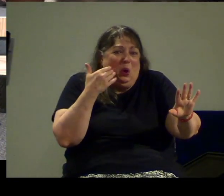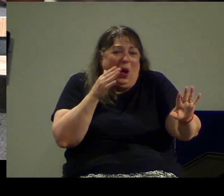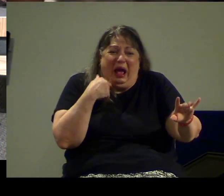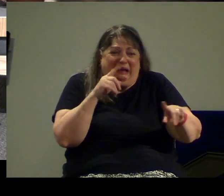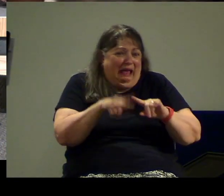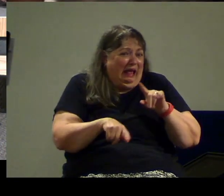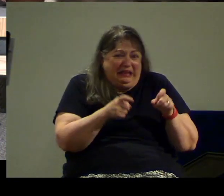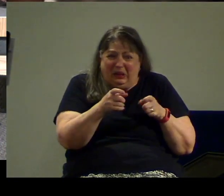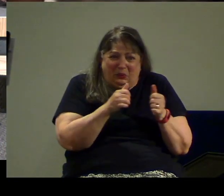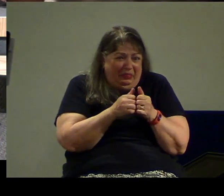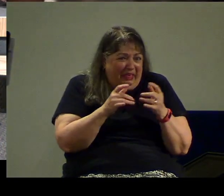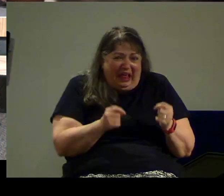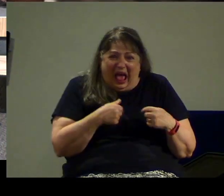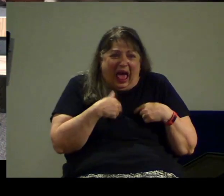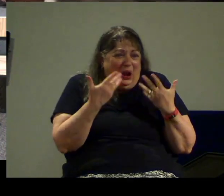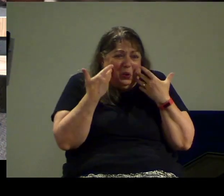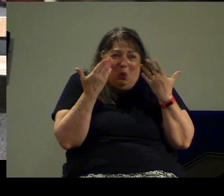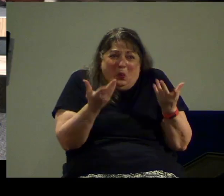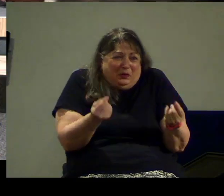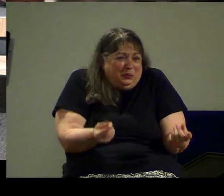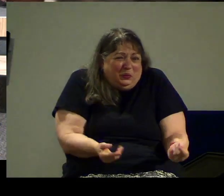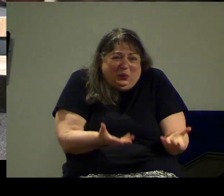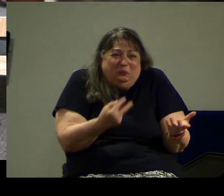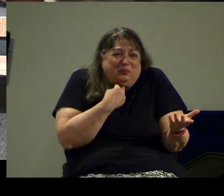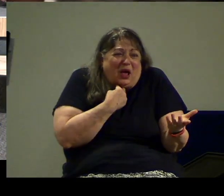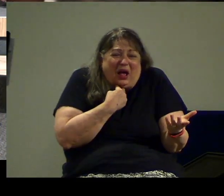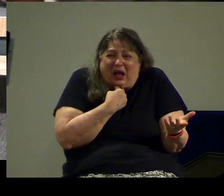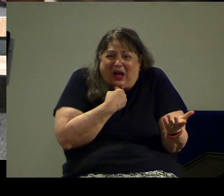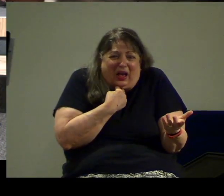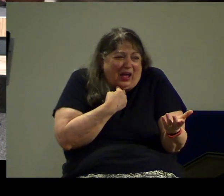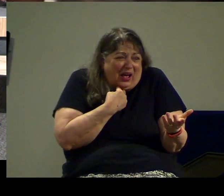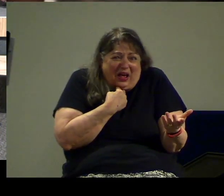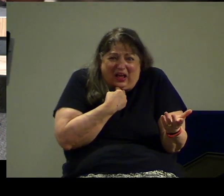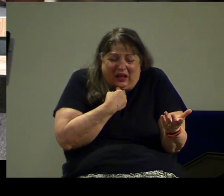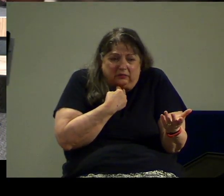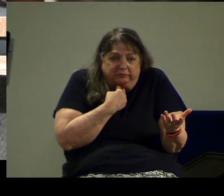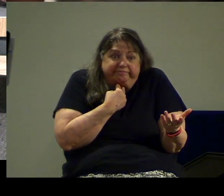with this. I can't overcome this. It's too much for me.